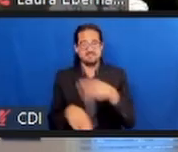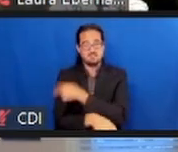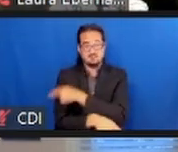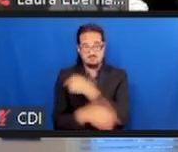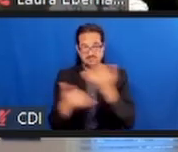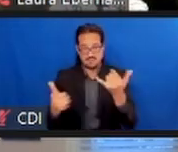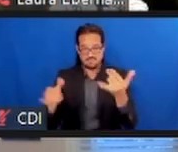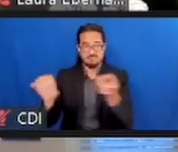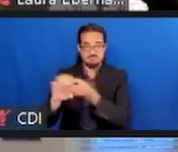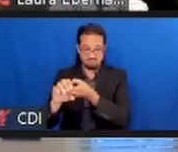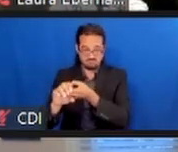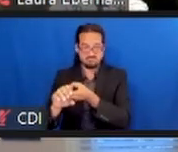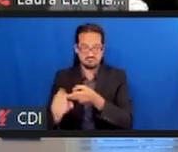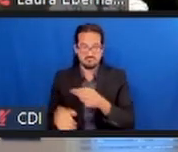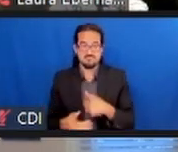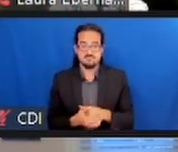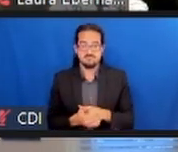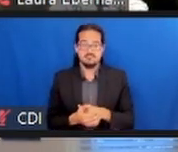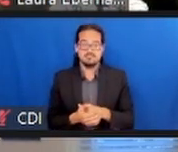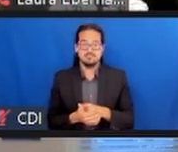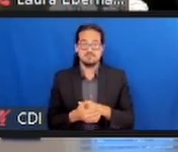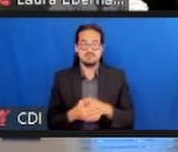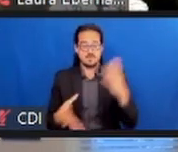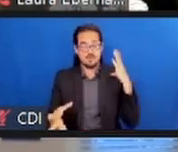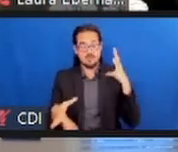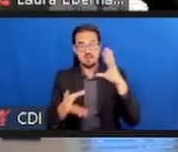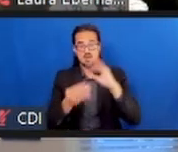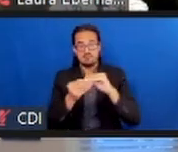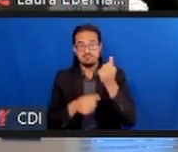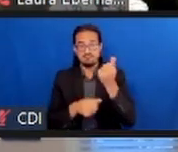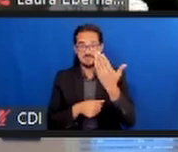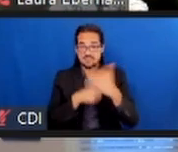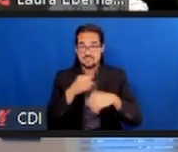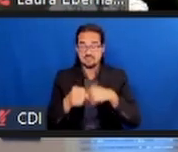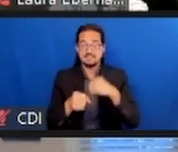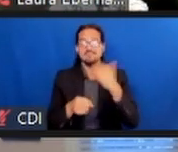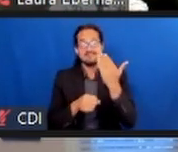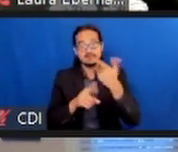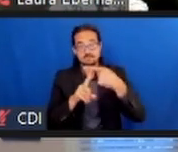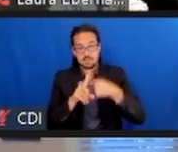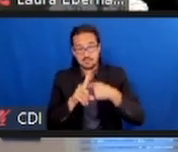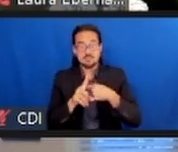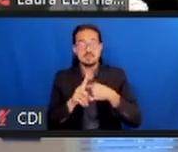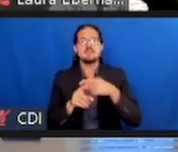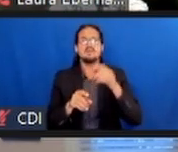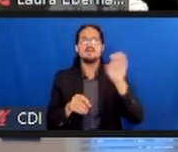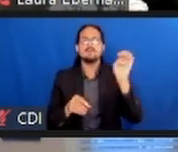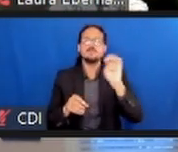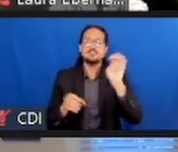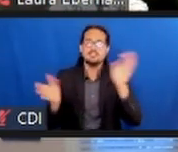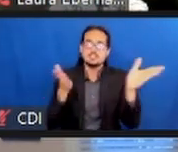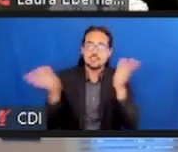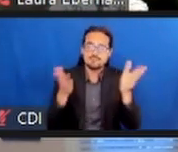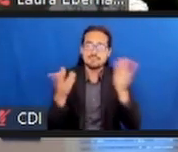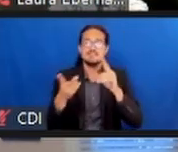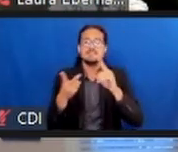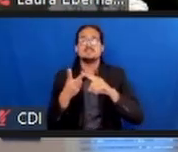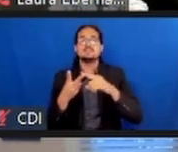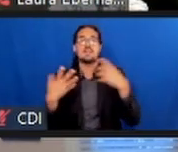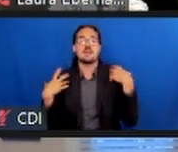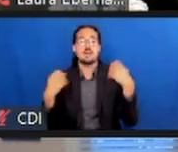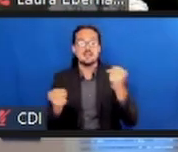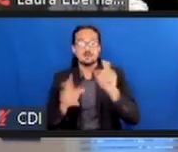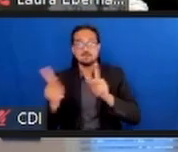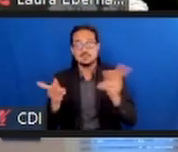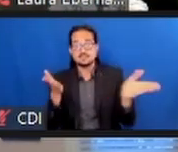CAO's office, emergency personnel, county employees, HHF staff, and public health led by Dr. Willis, we are at a